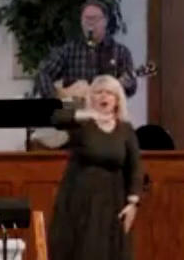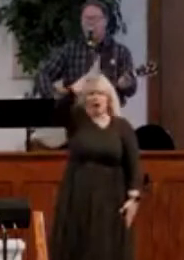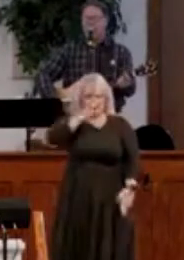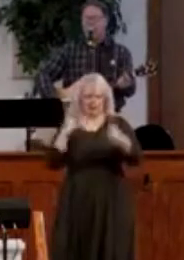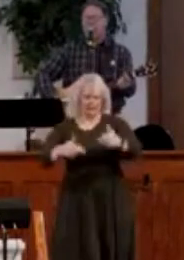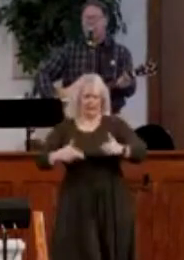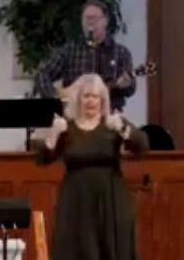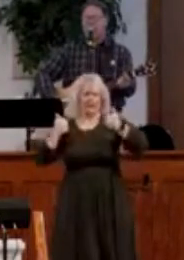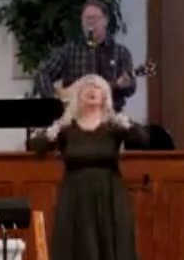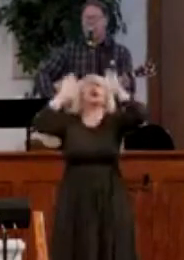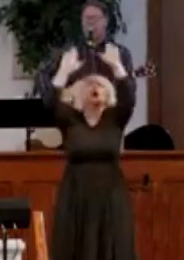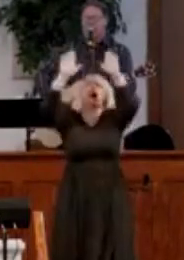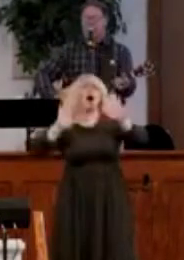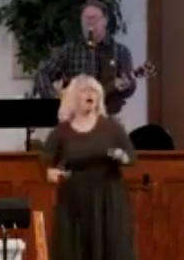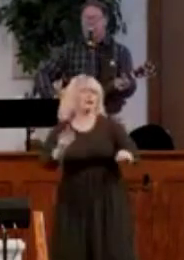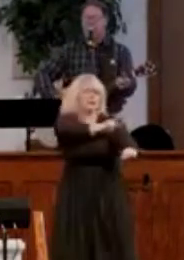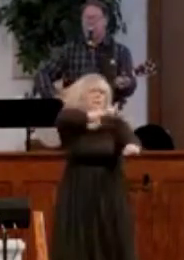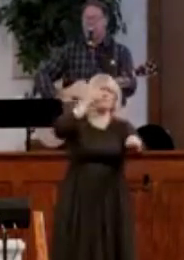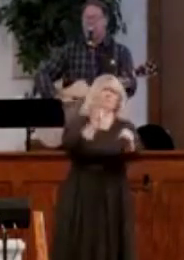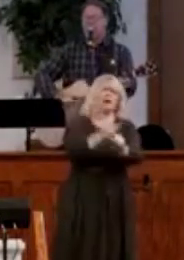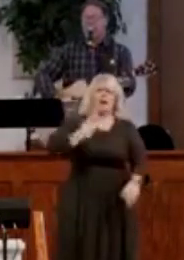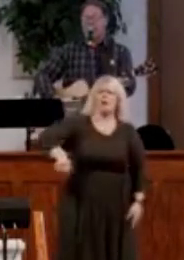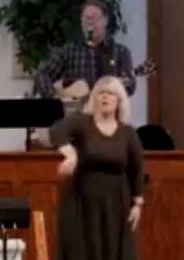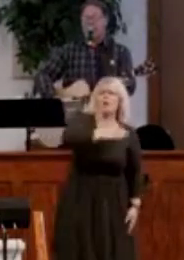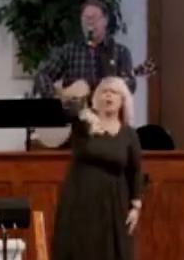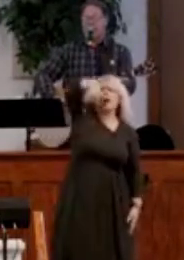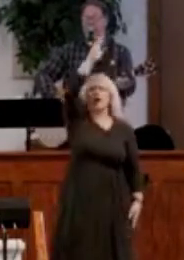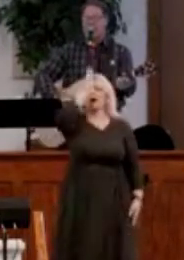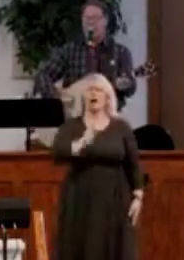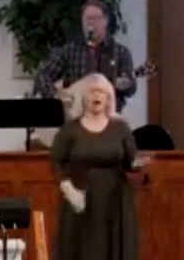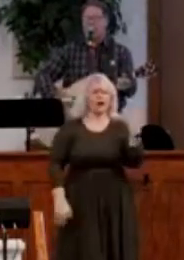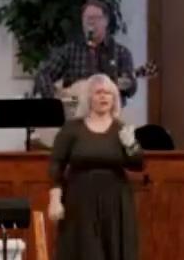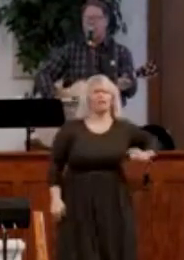Our God is healer, awesome in power.